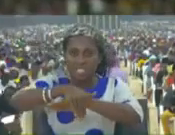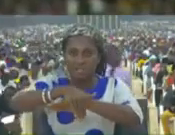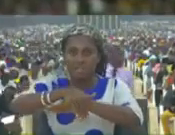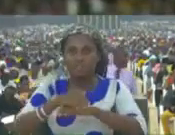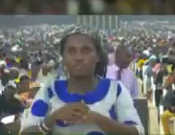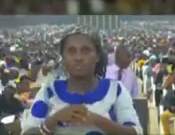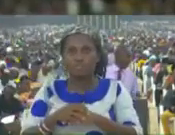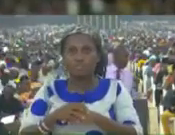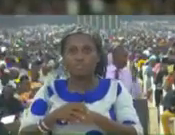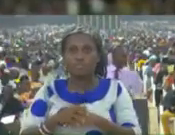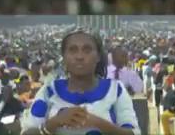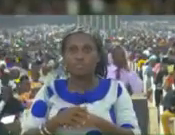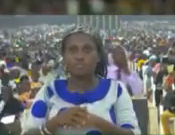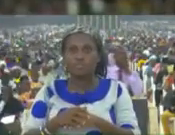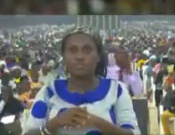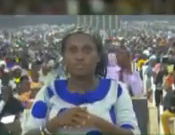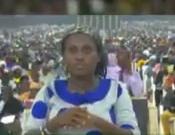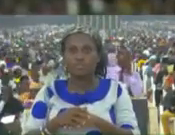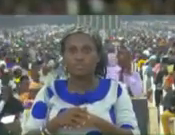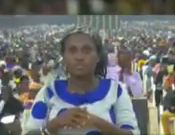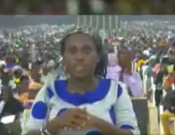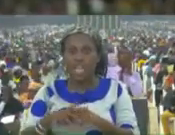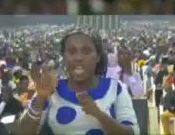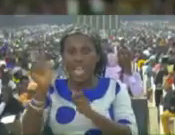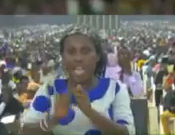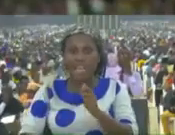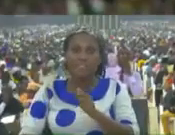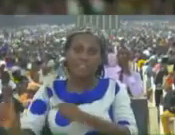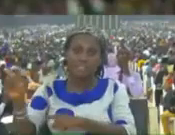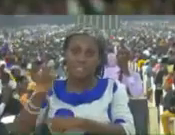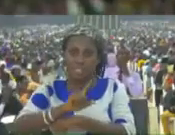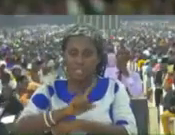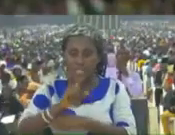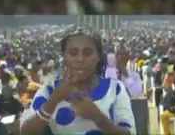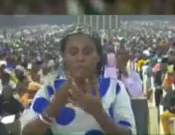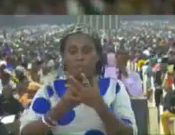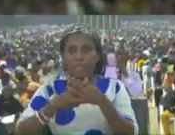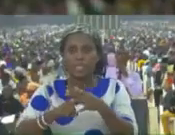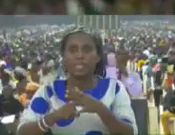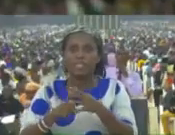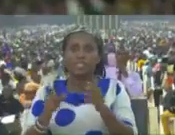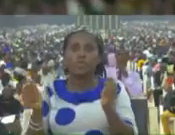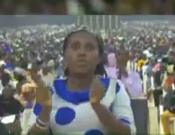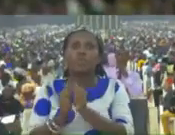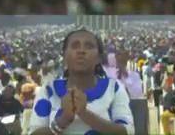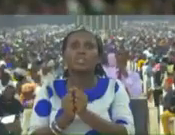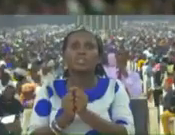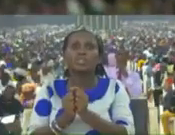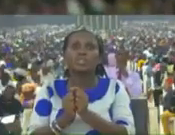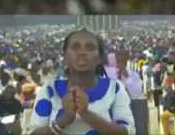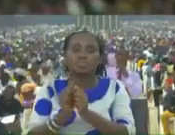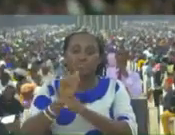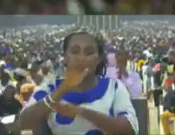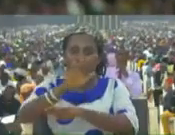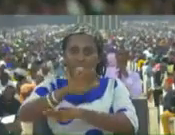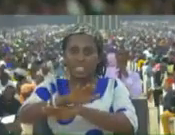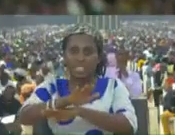As far as God is concerned, every day begins with an